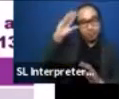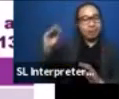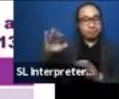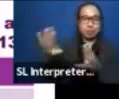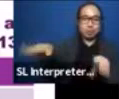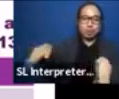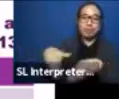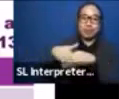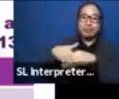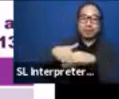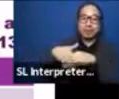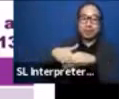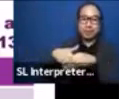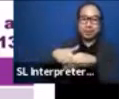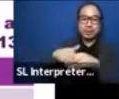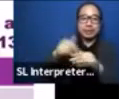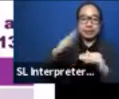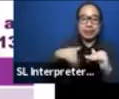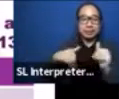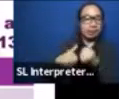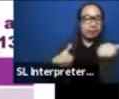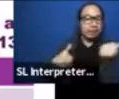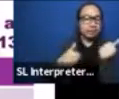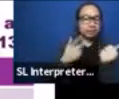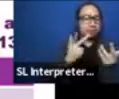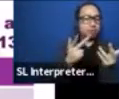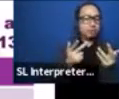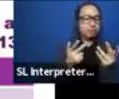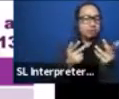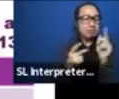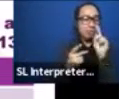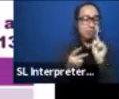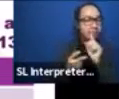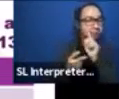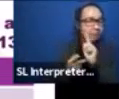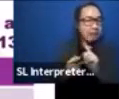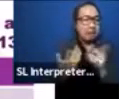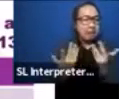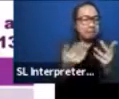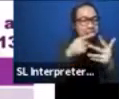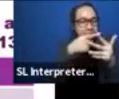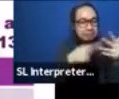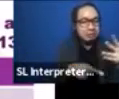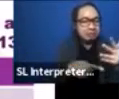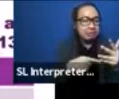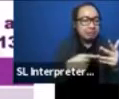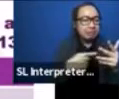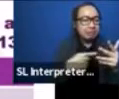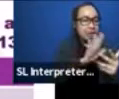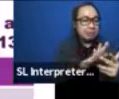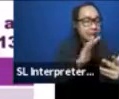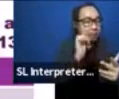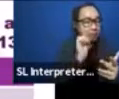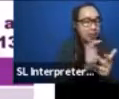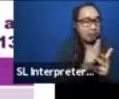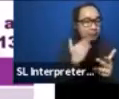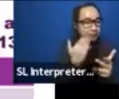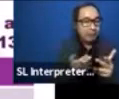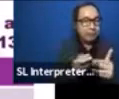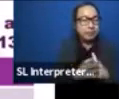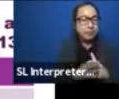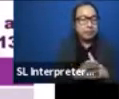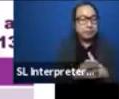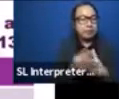other partners. So that's the point that we had to take into consideration when we turn into the